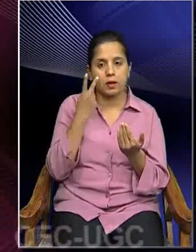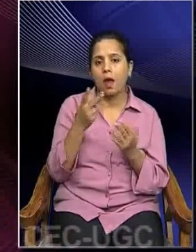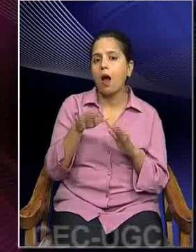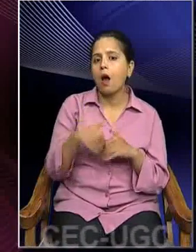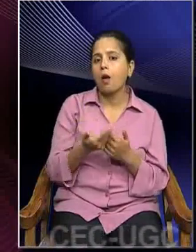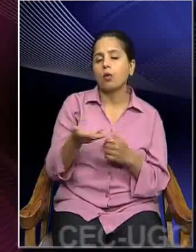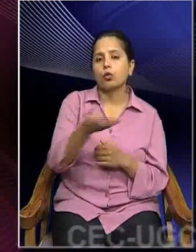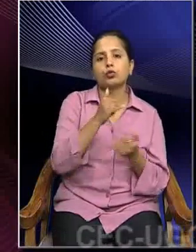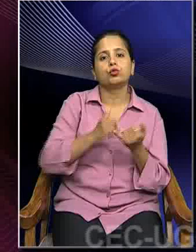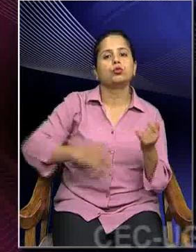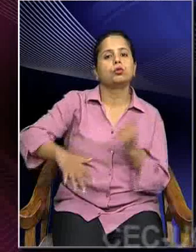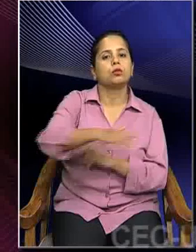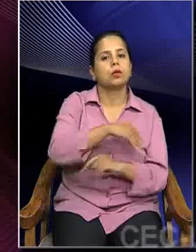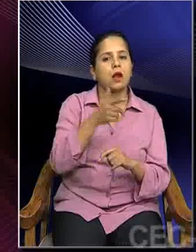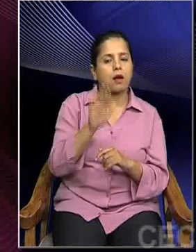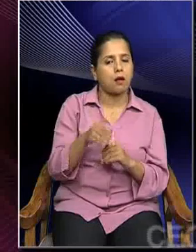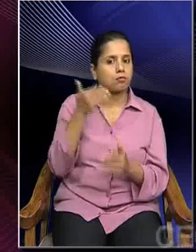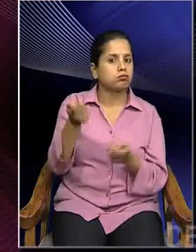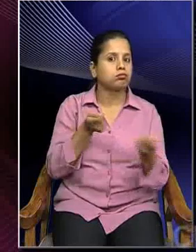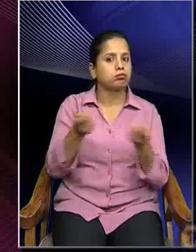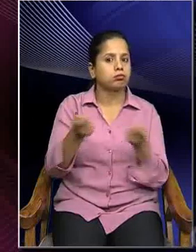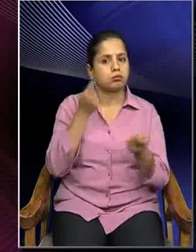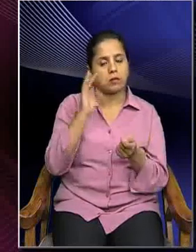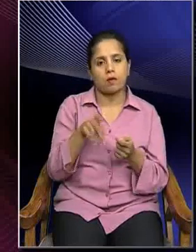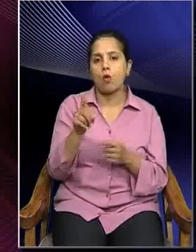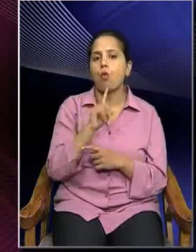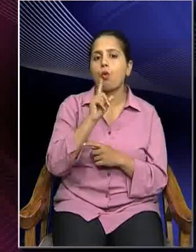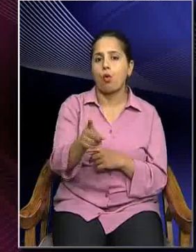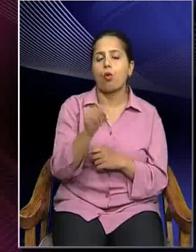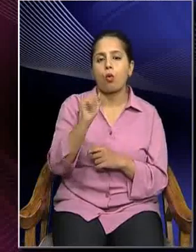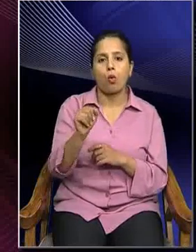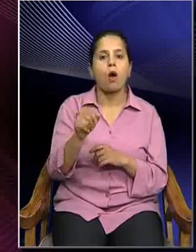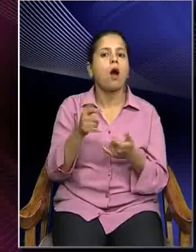how society are regulated and order is